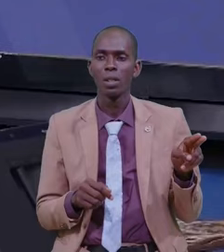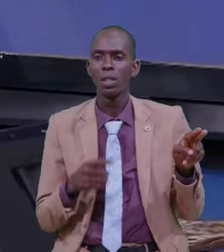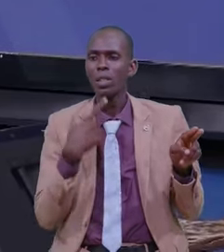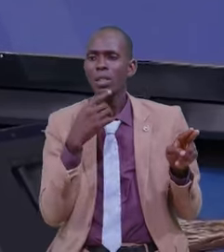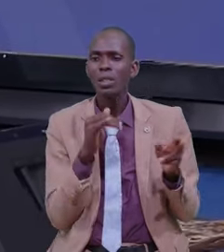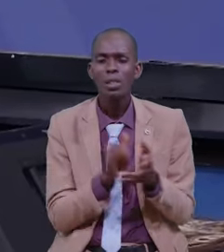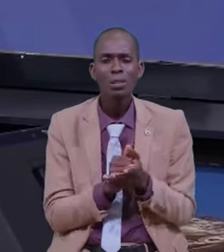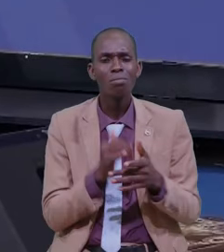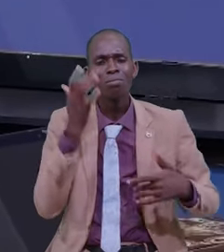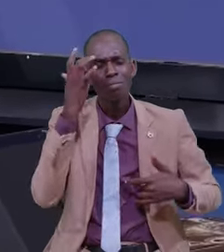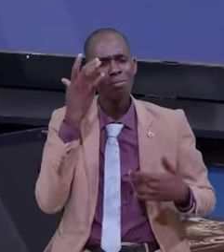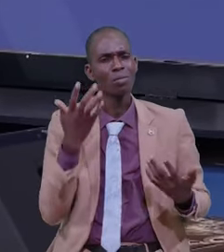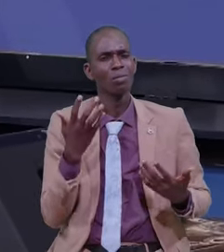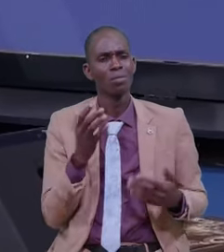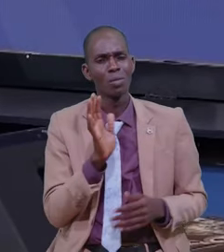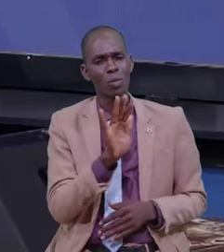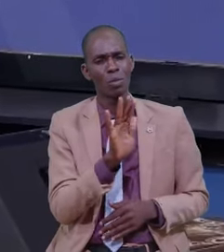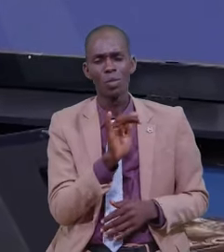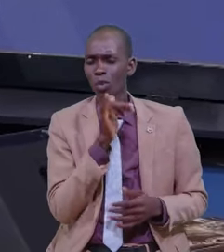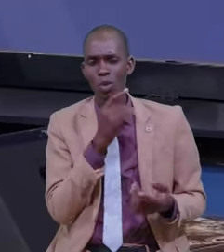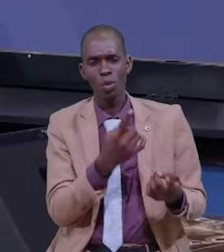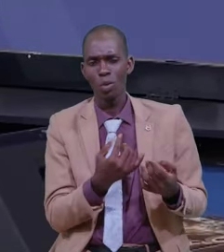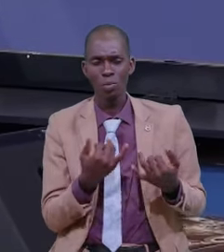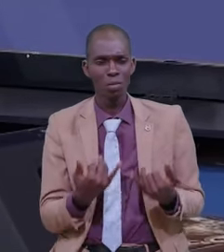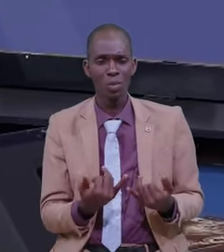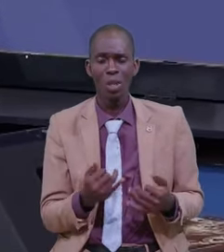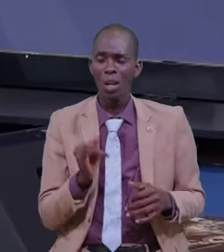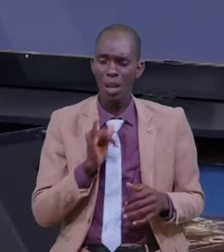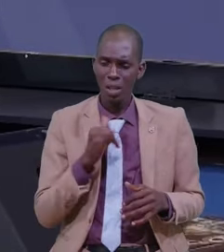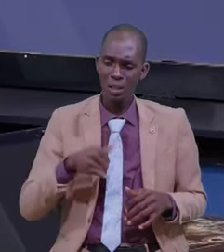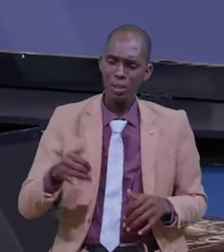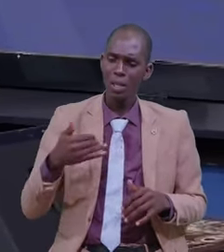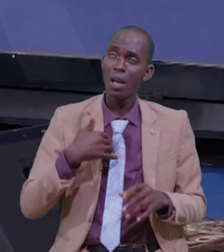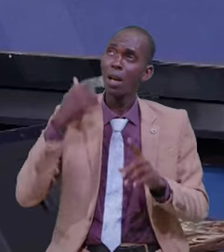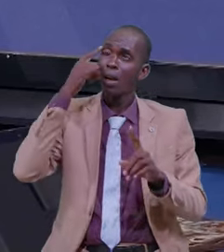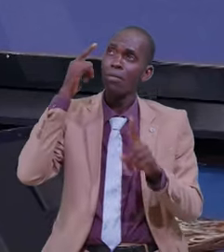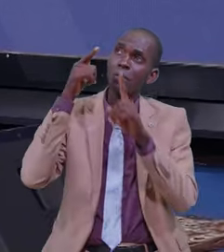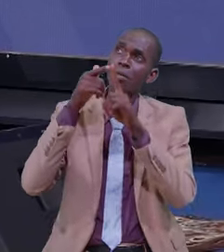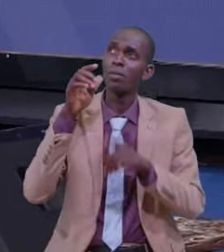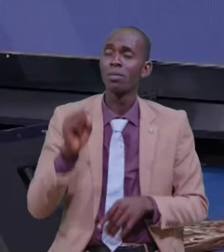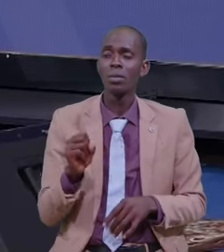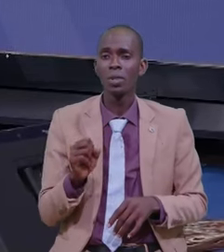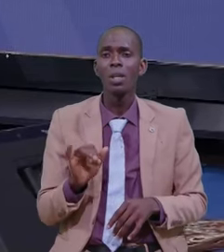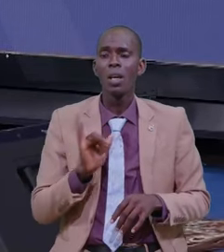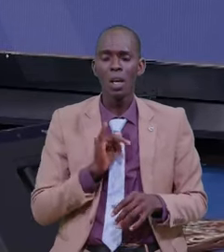goal. I still have a peak. I still have a work to